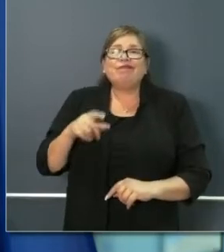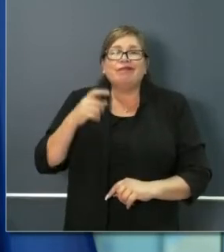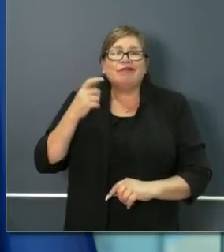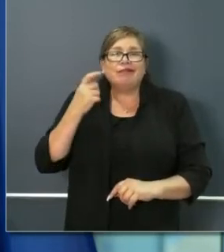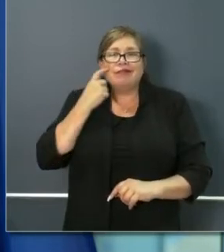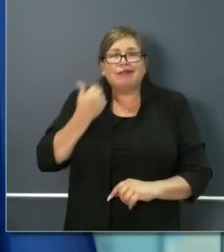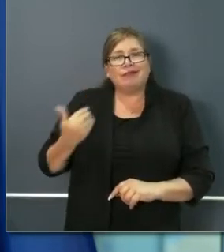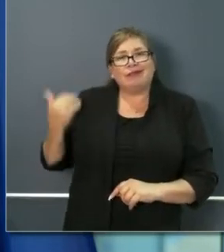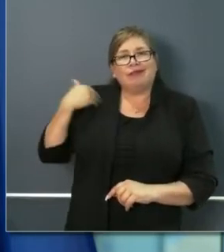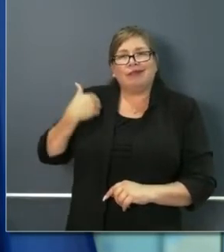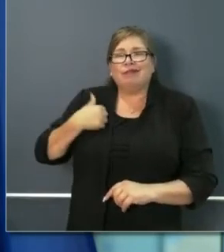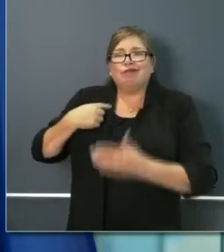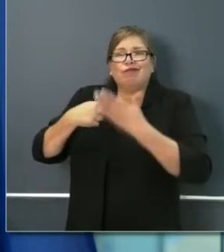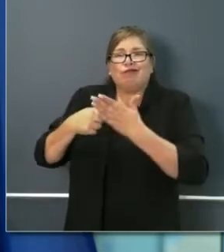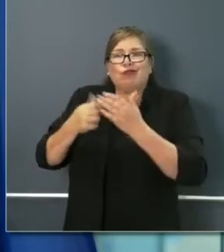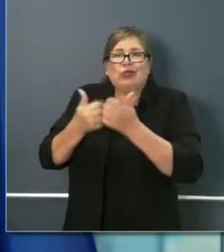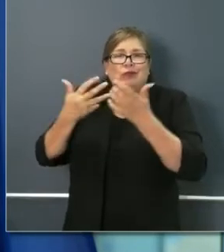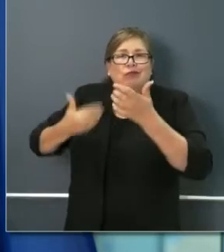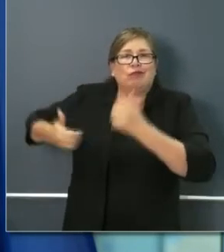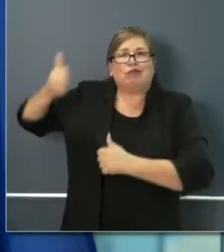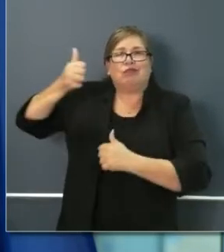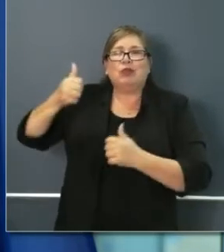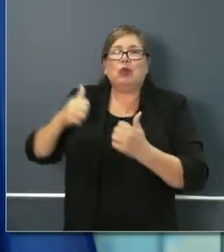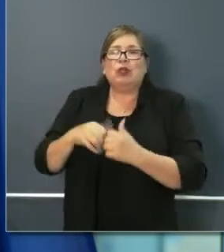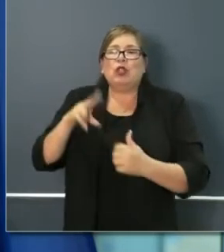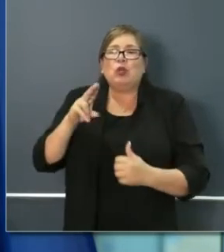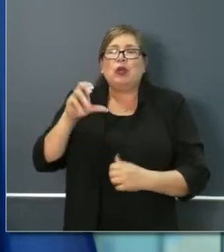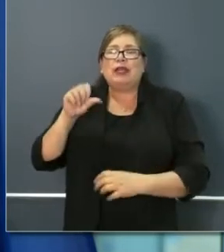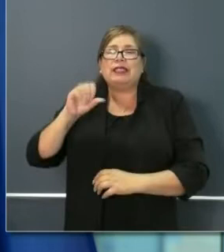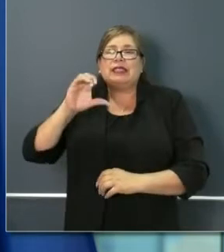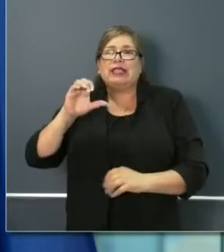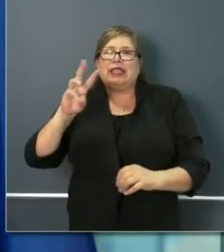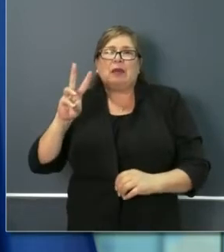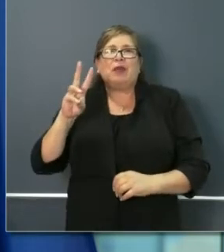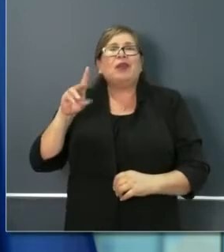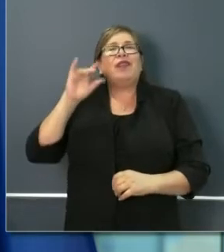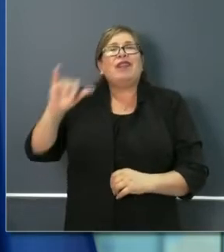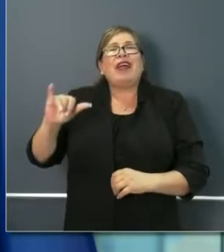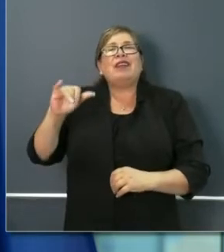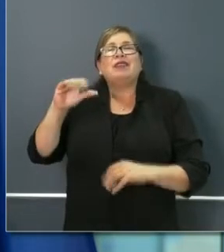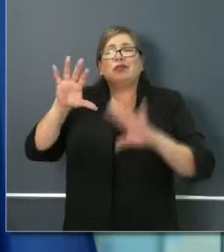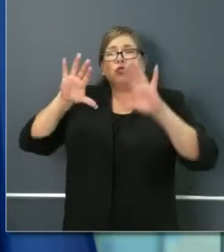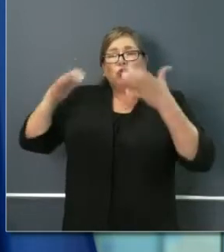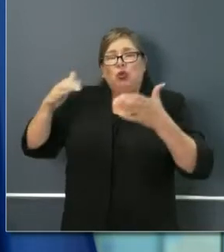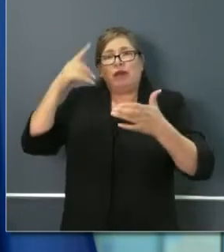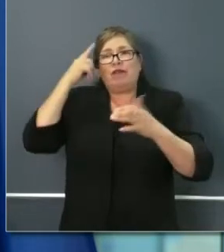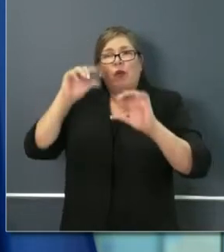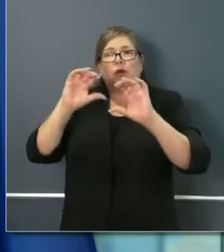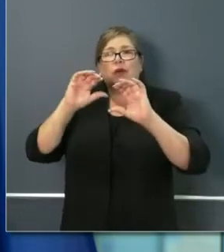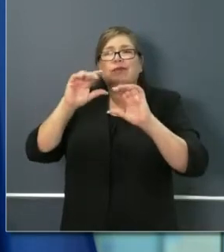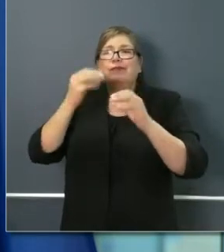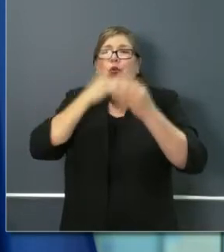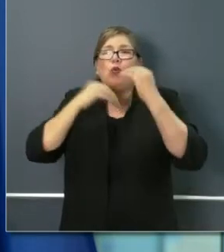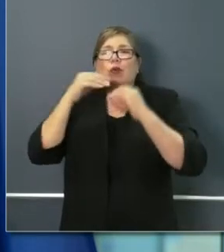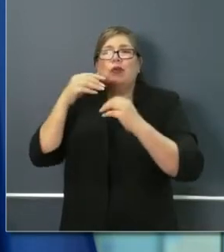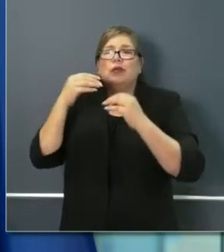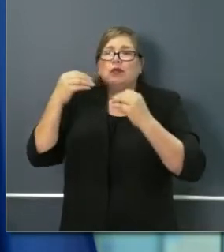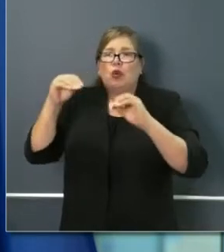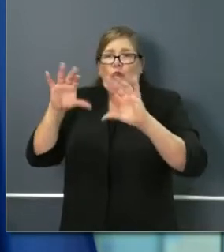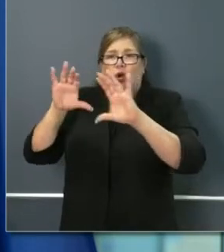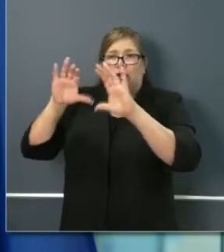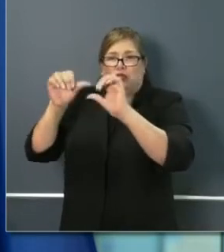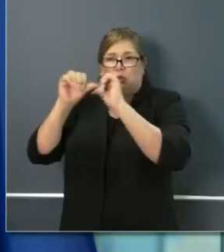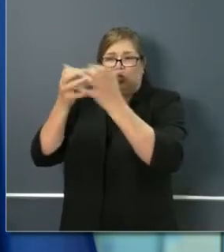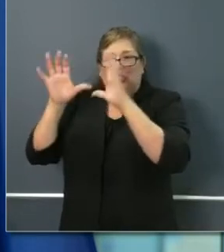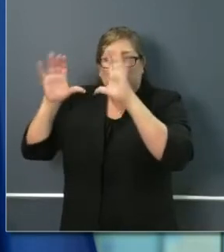in the United States, UFCW, here in the state of California. And John called me very emotional about the